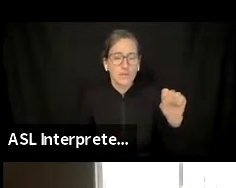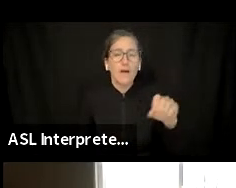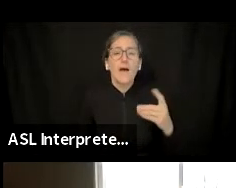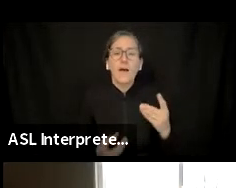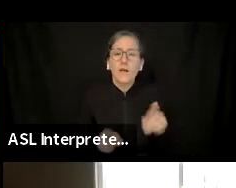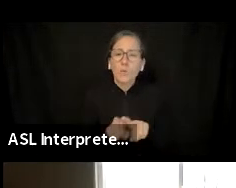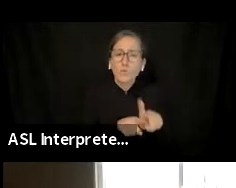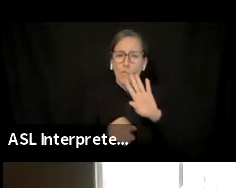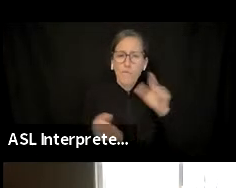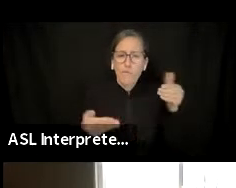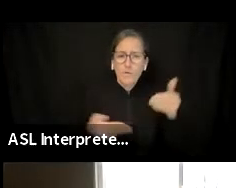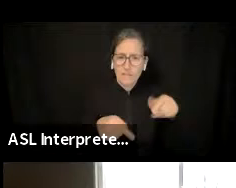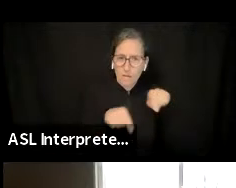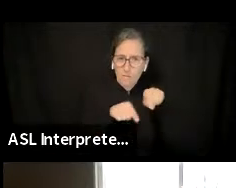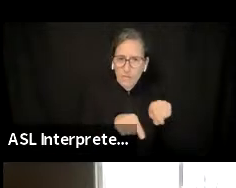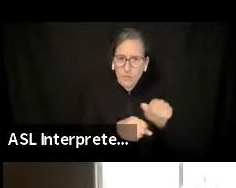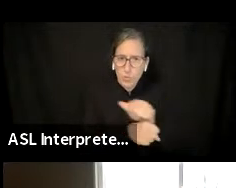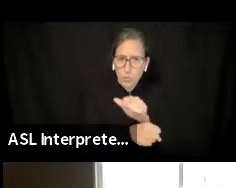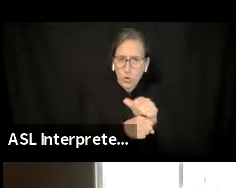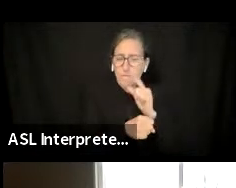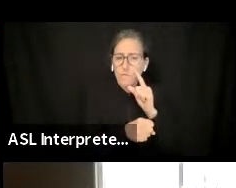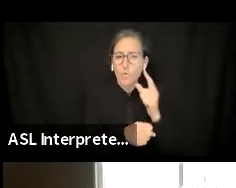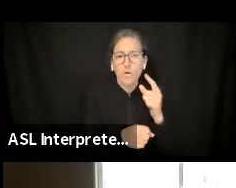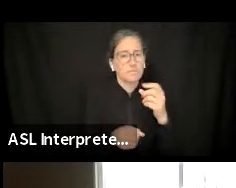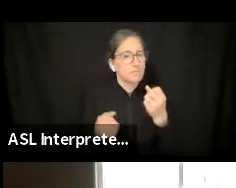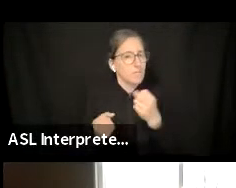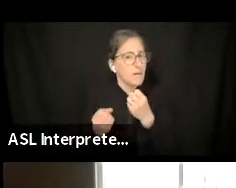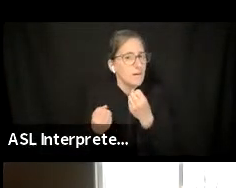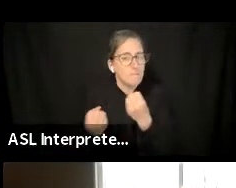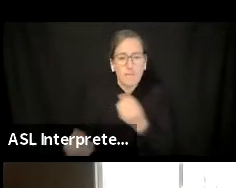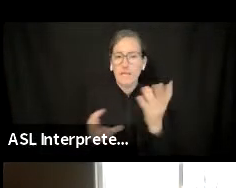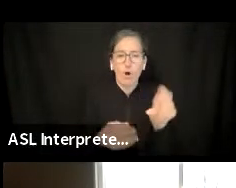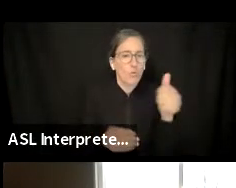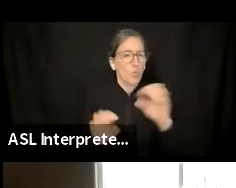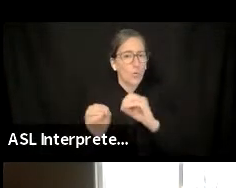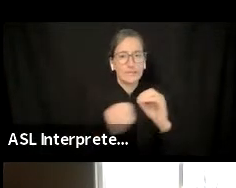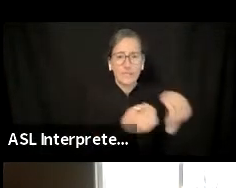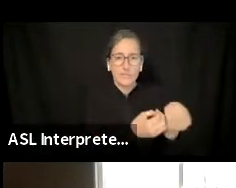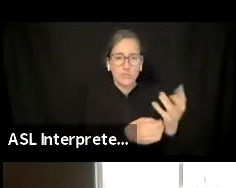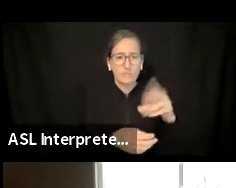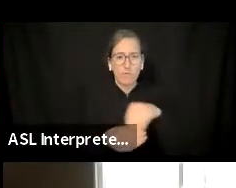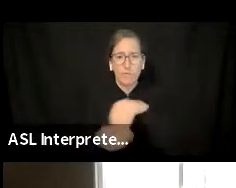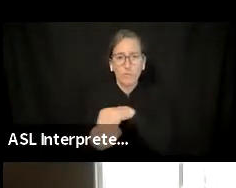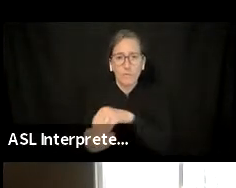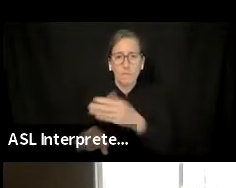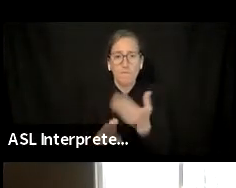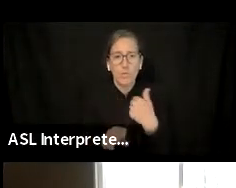number of years in organizations I've participated in. So just really excited to be here with everyone.